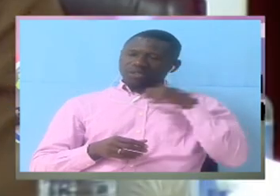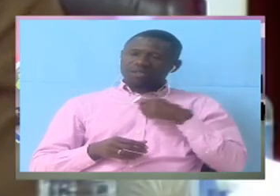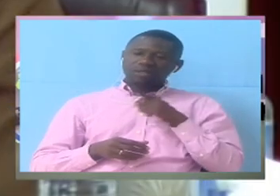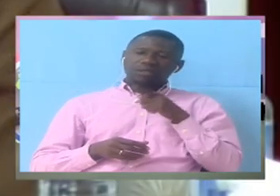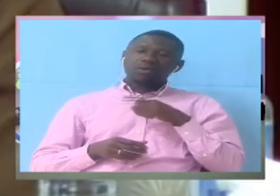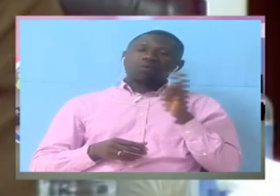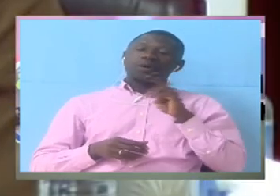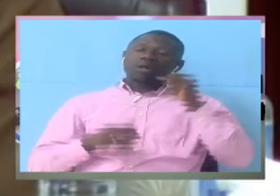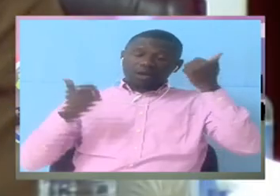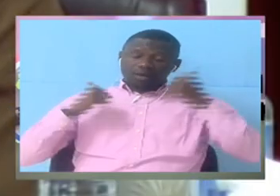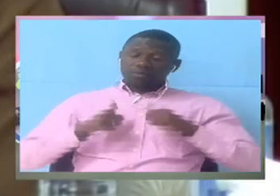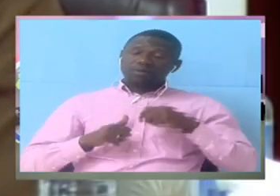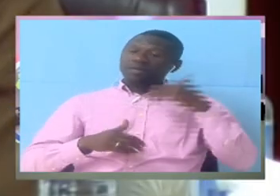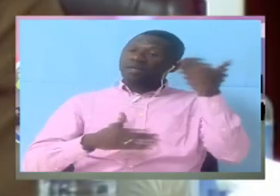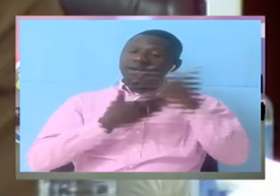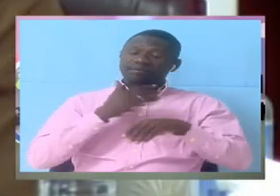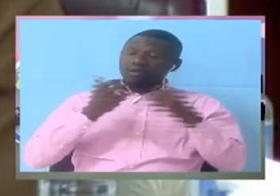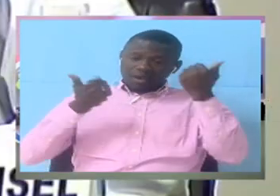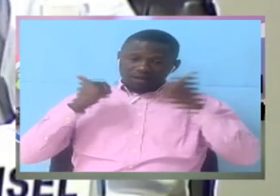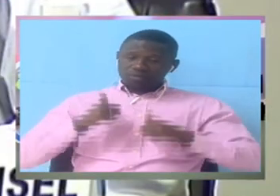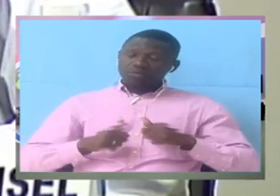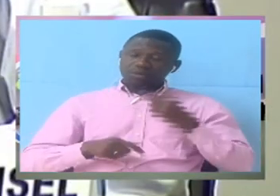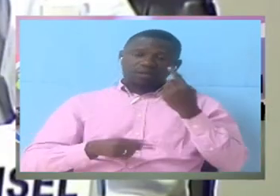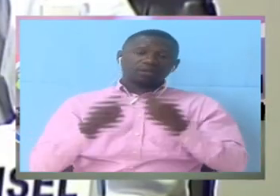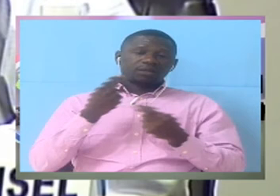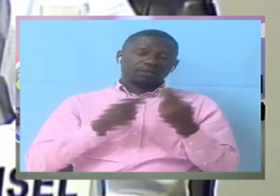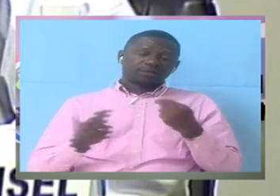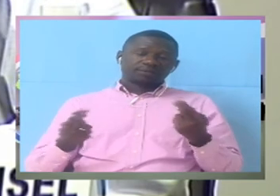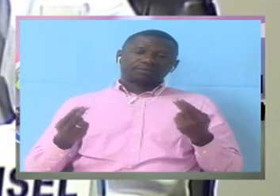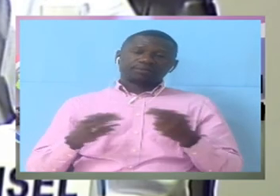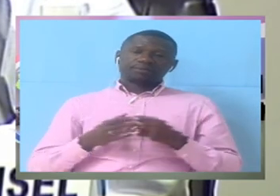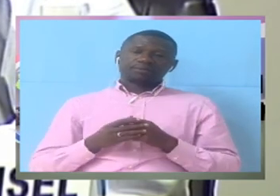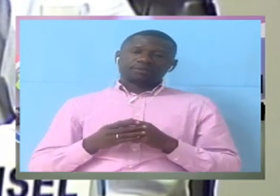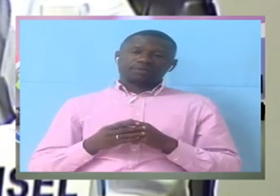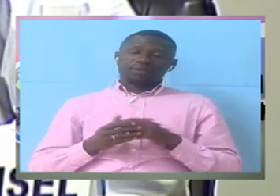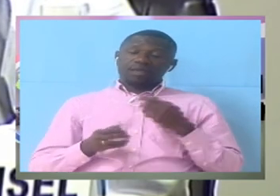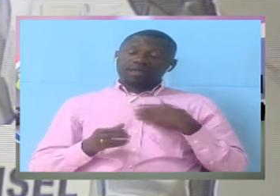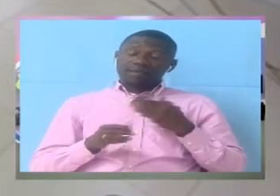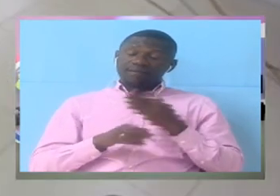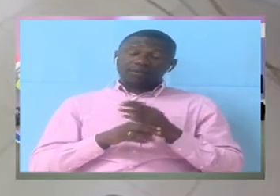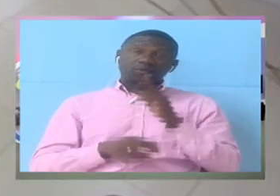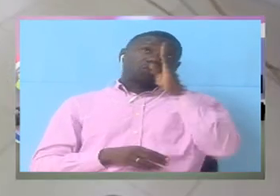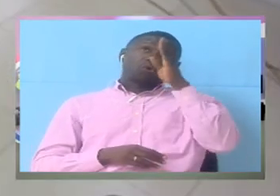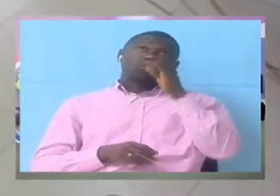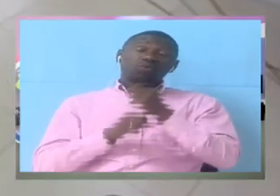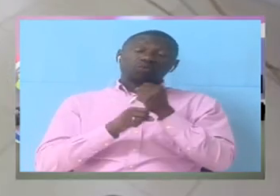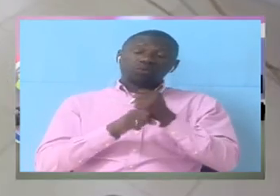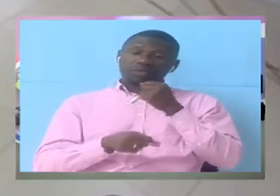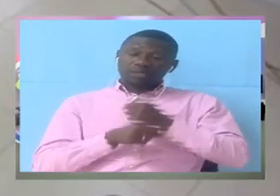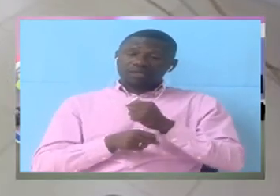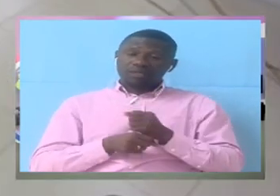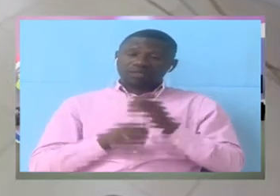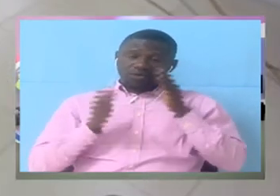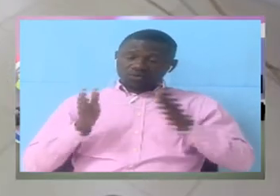holding on the belief that what happened, let it not happen again. Even God, who created human